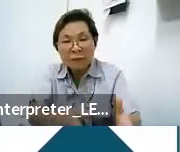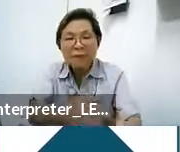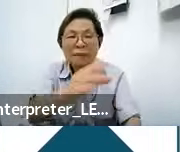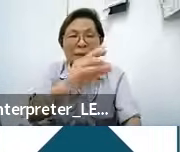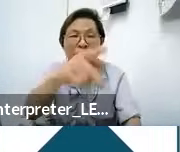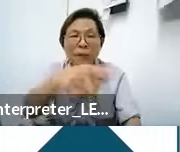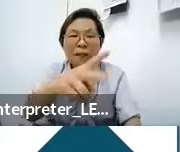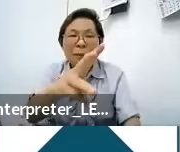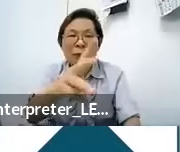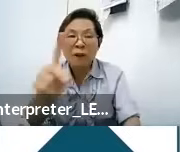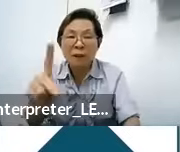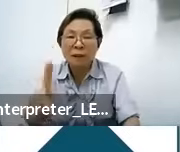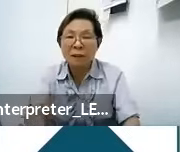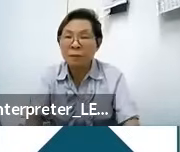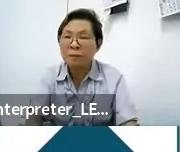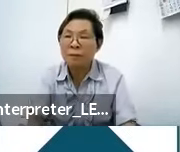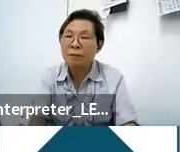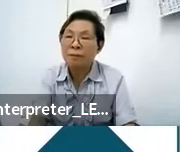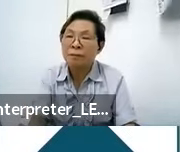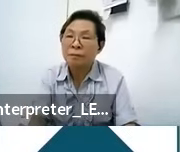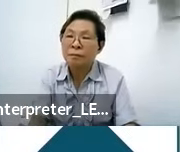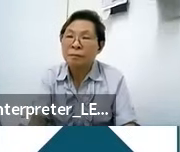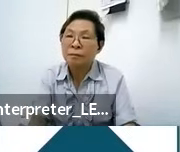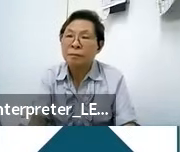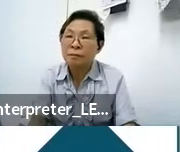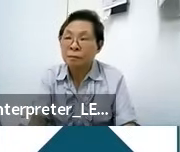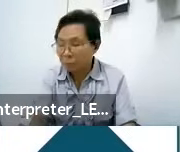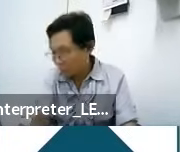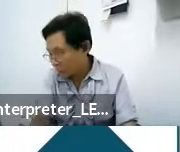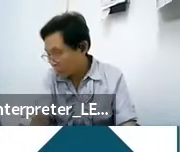or beneficiaries. So I think this